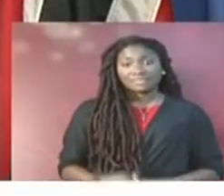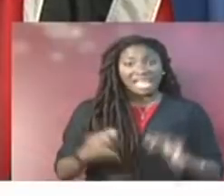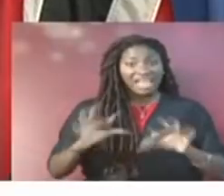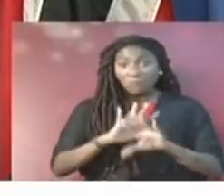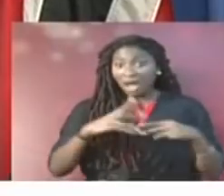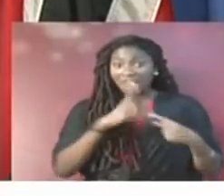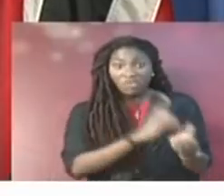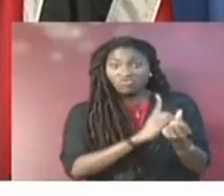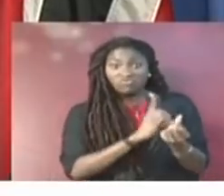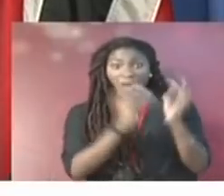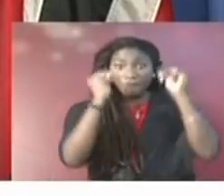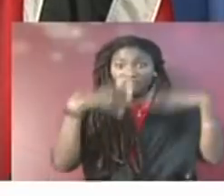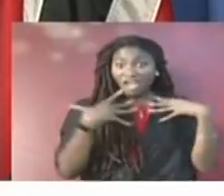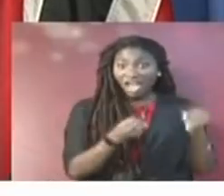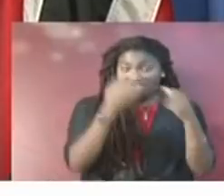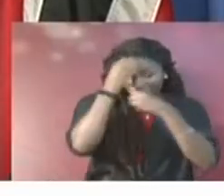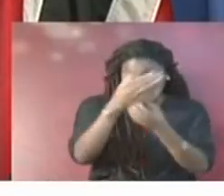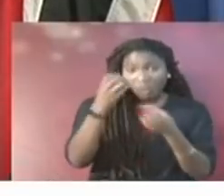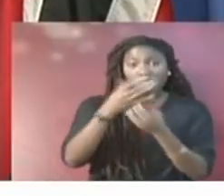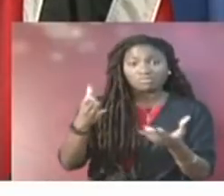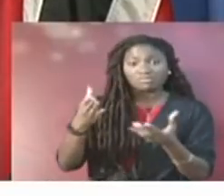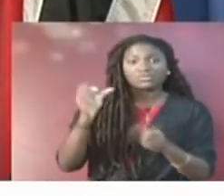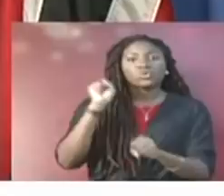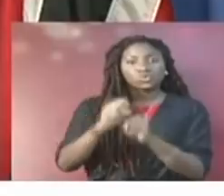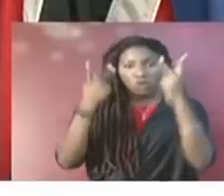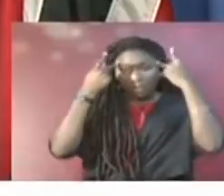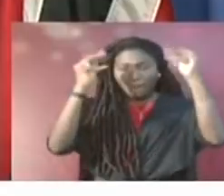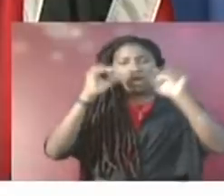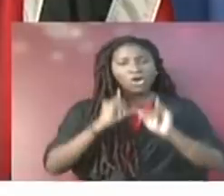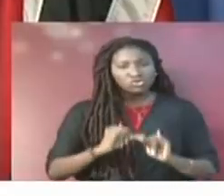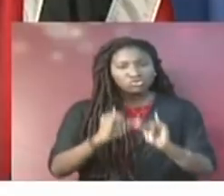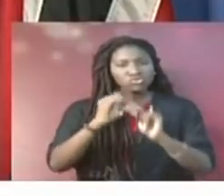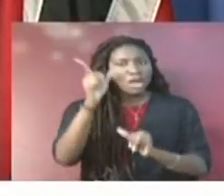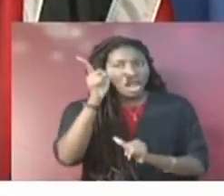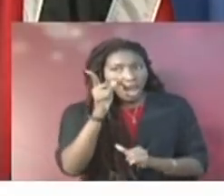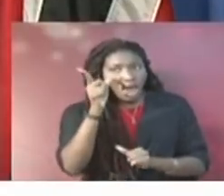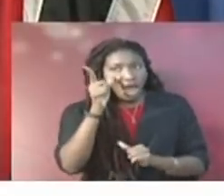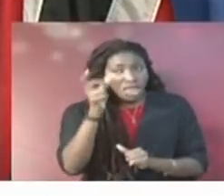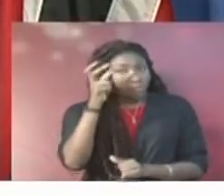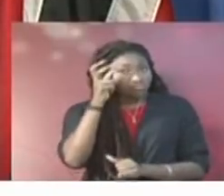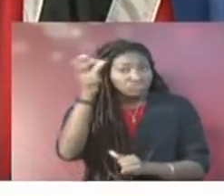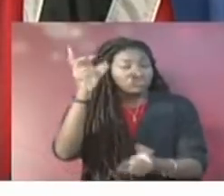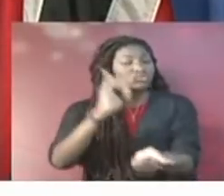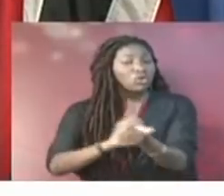And I will continue to be guided by the medical experts,